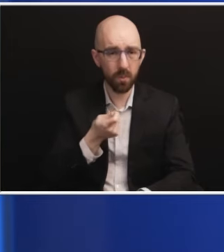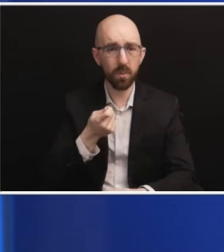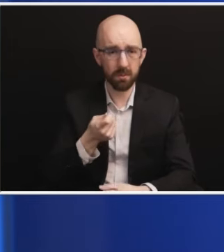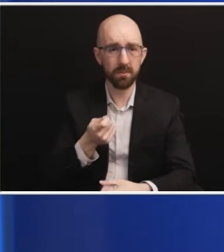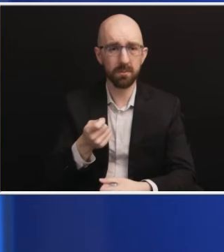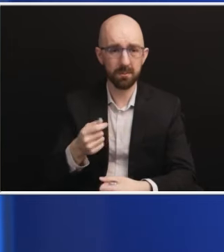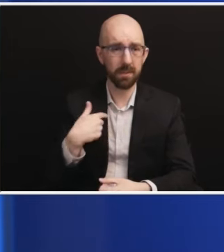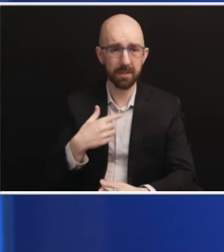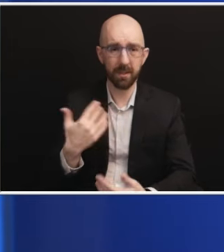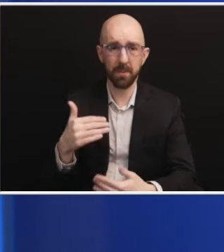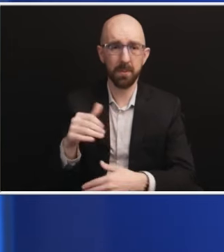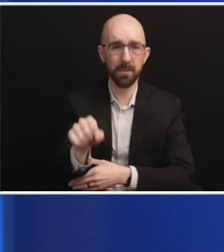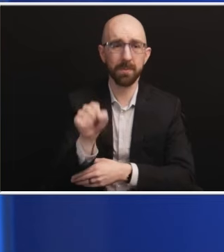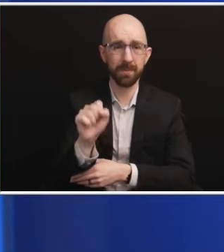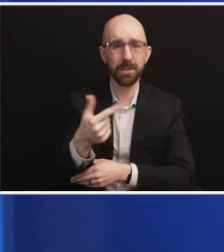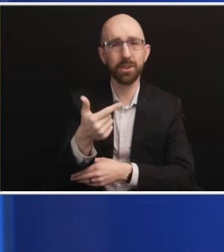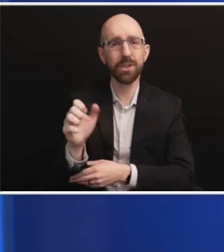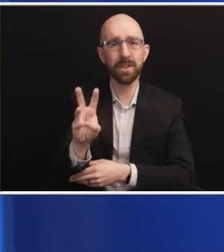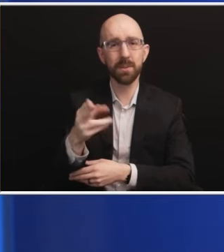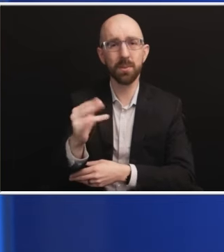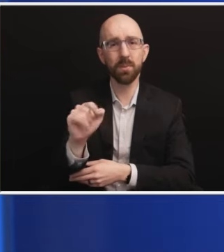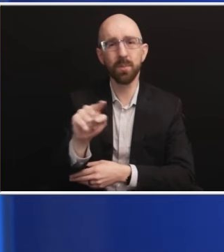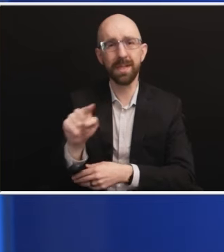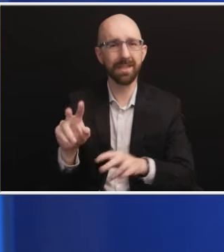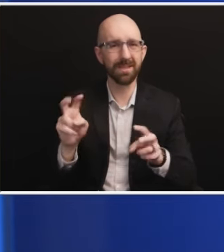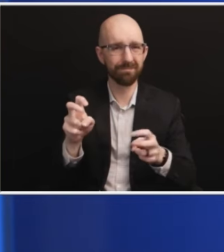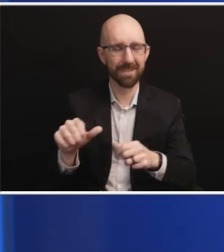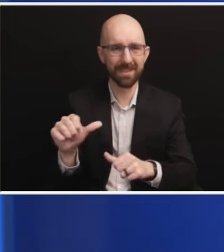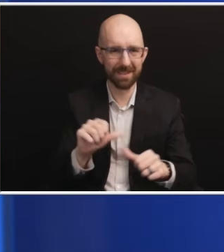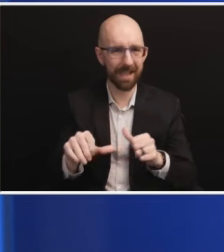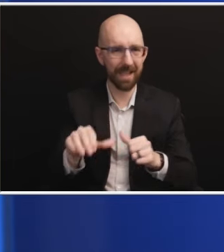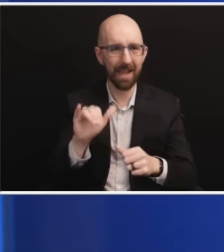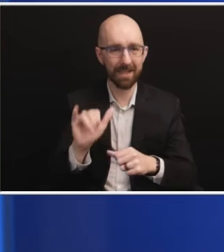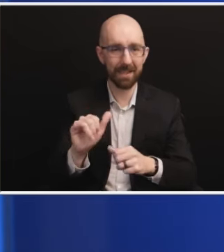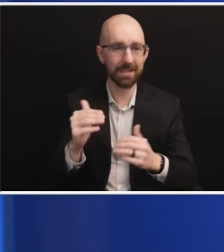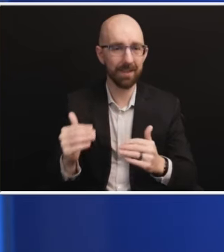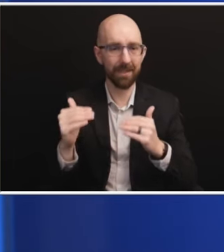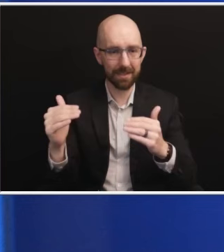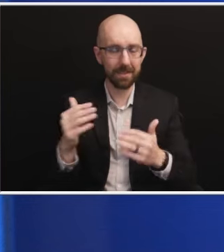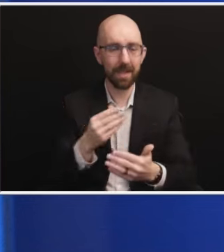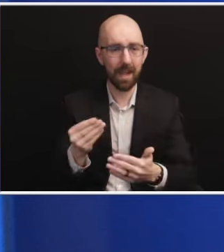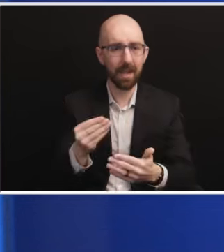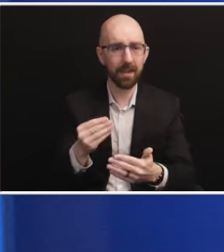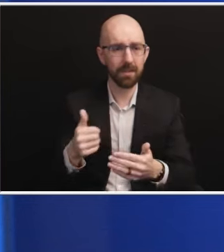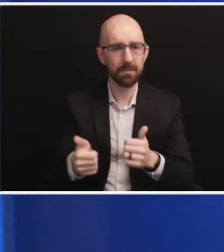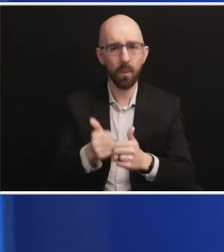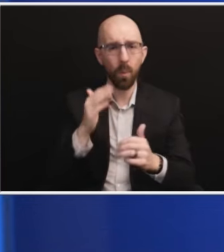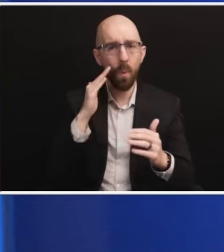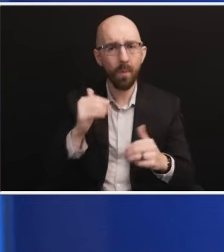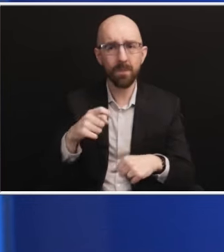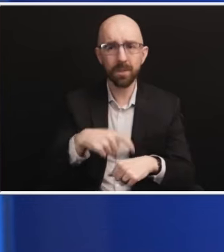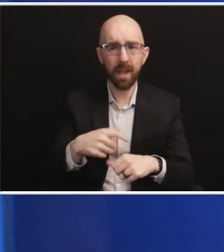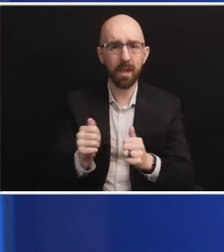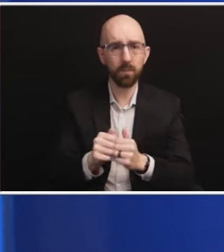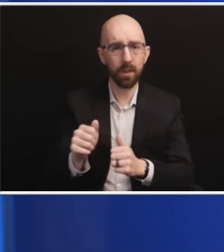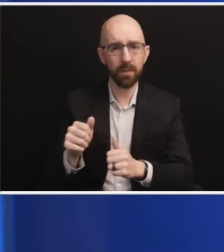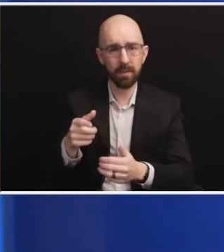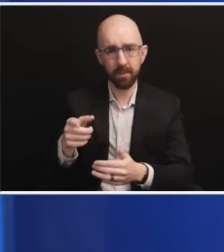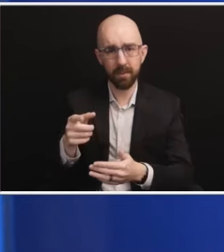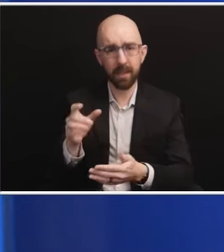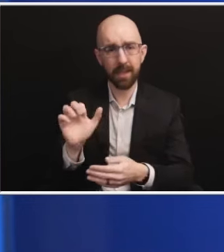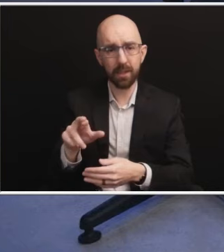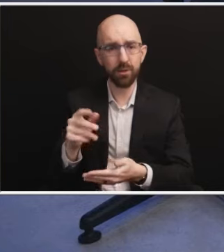corny way, science that's advancing, and it's the most hopeful time in the history of cancer therapeutics. We still have a lot of work to